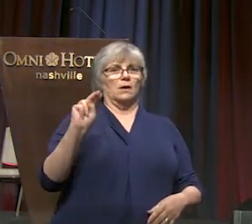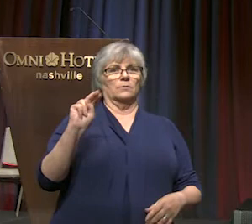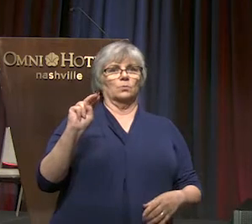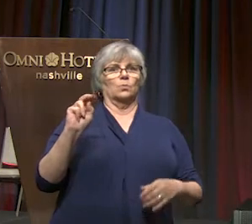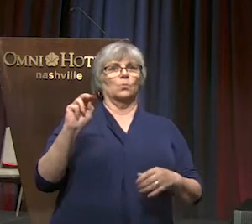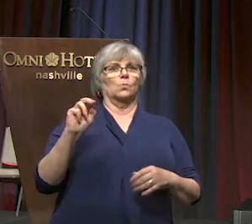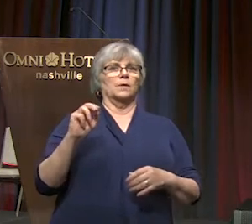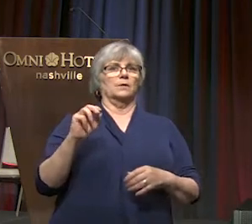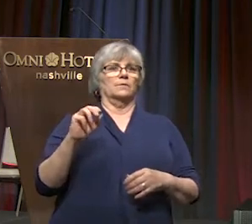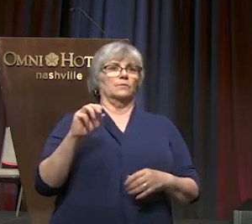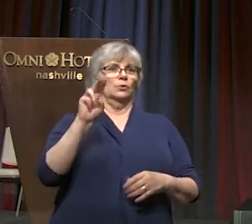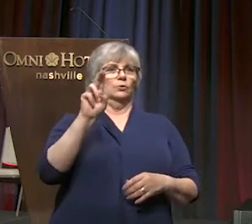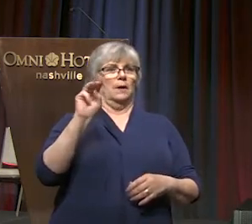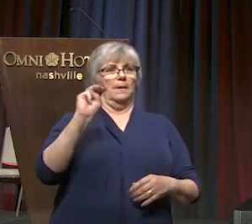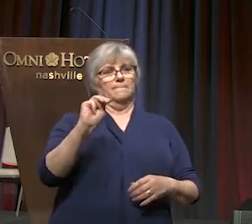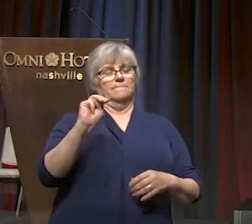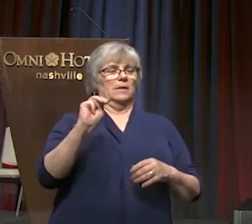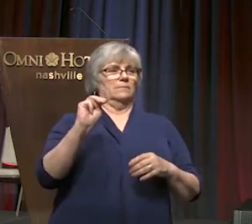Communications.